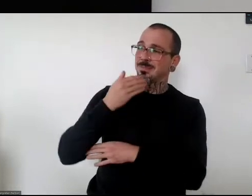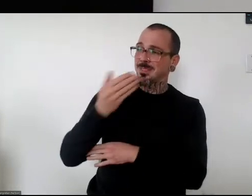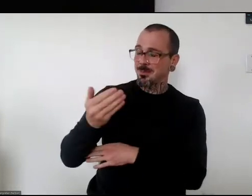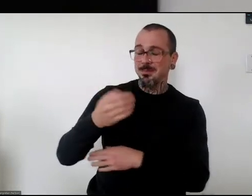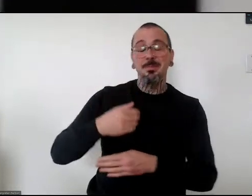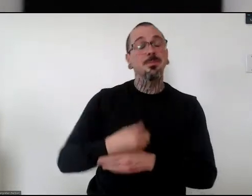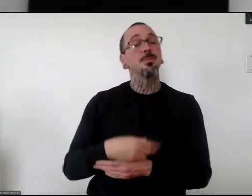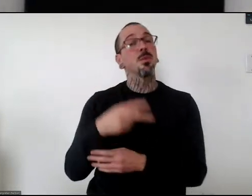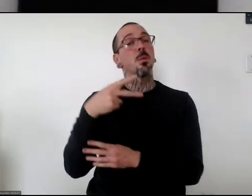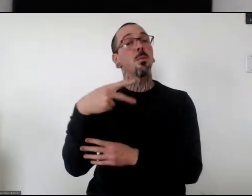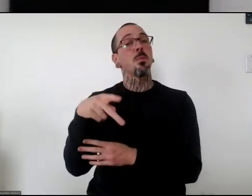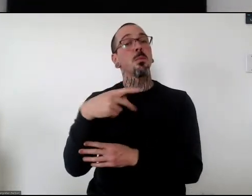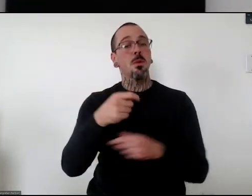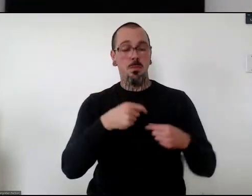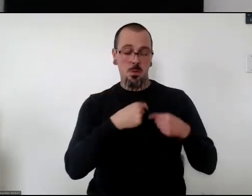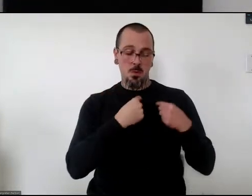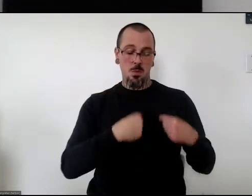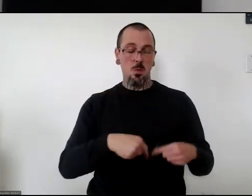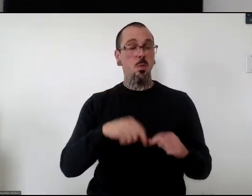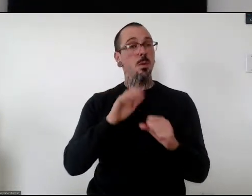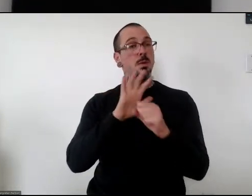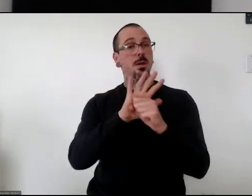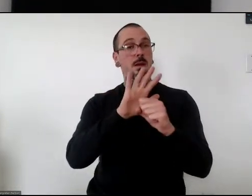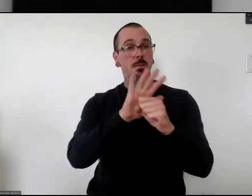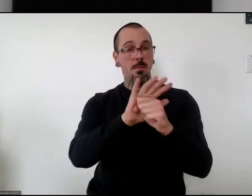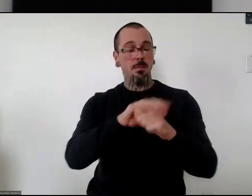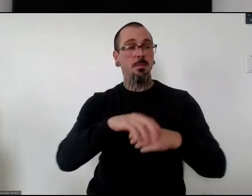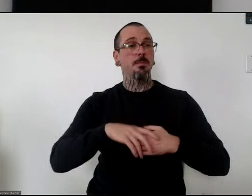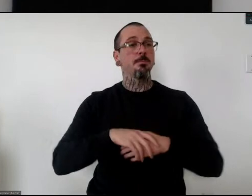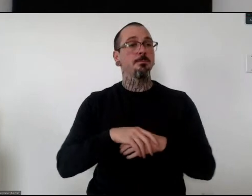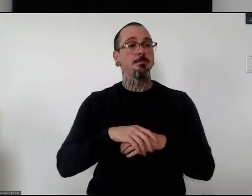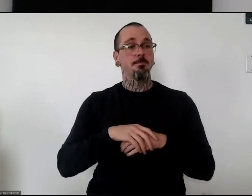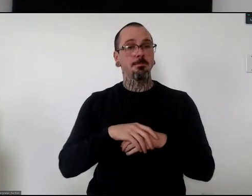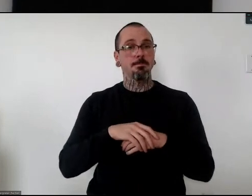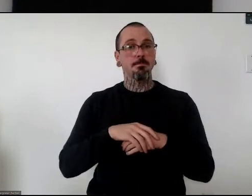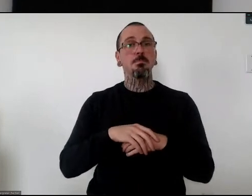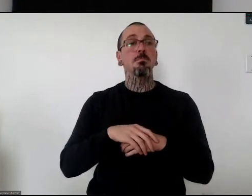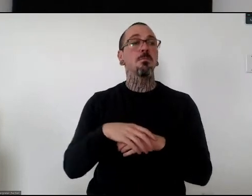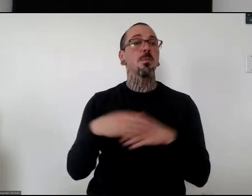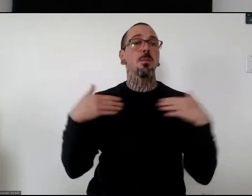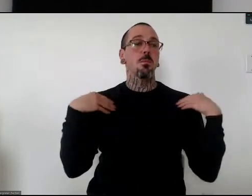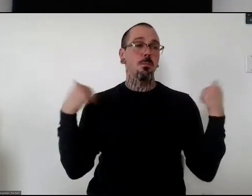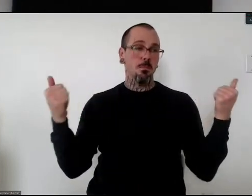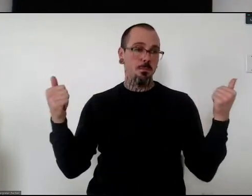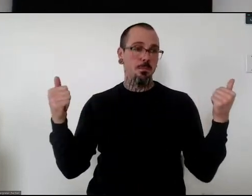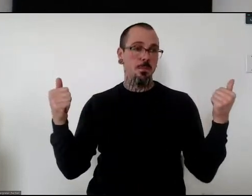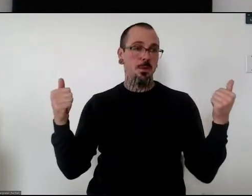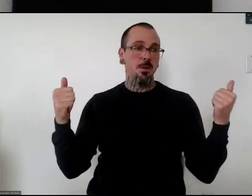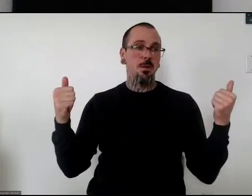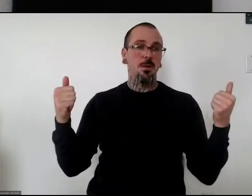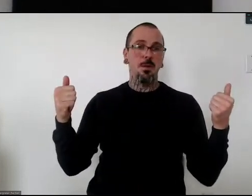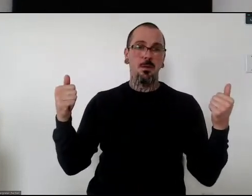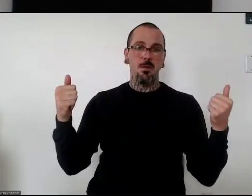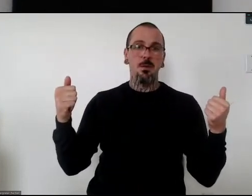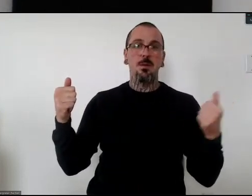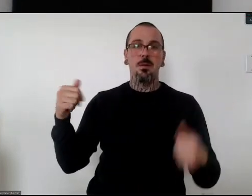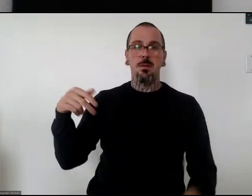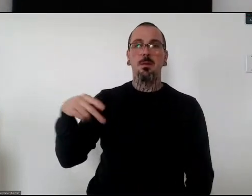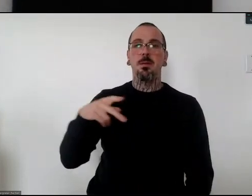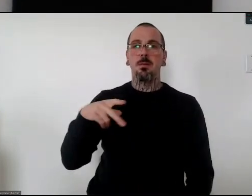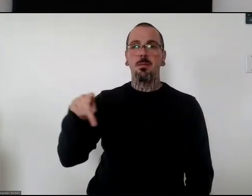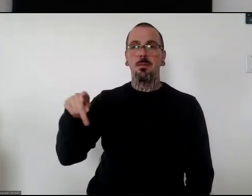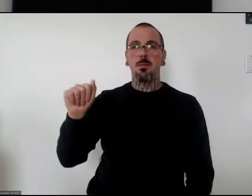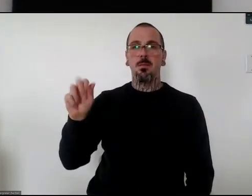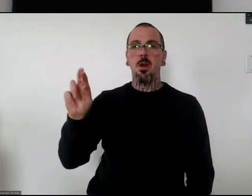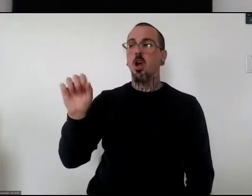campaign, Minister Parsons is going to officially sign a proclamation. So, Minister, if I could ask you to come up and sit here and sign